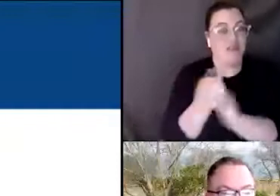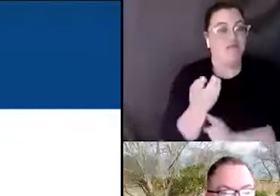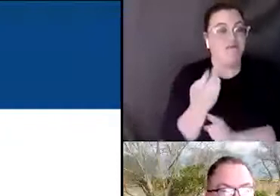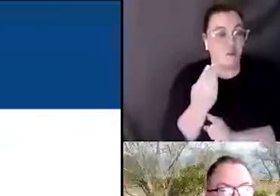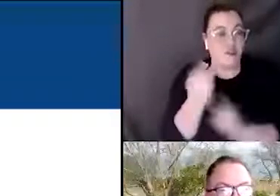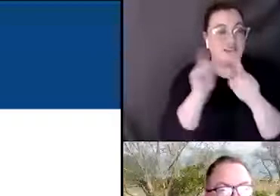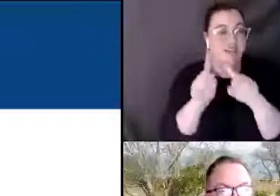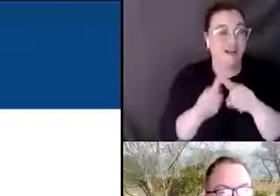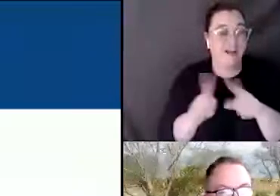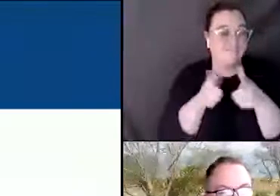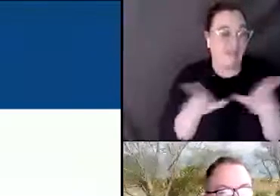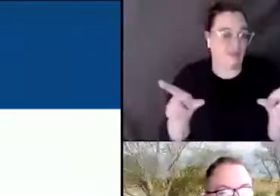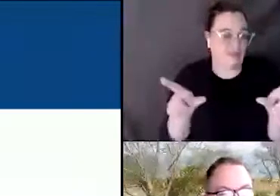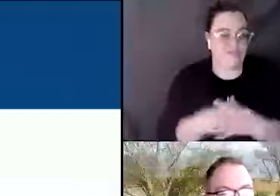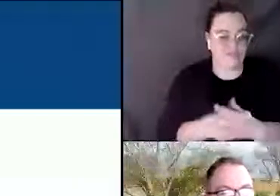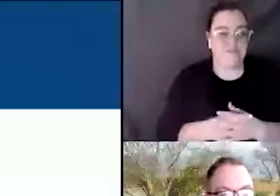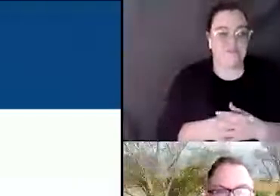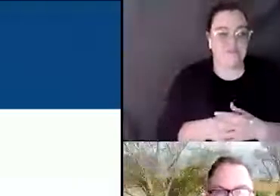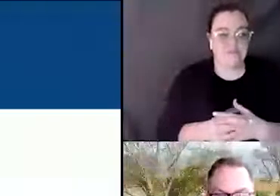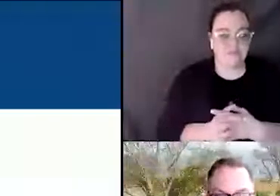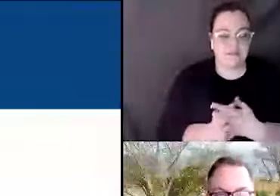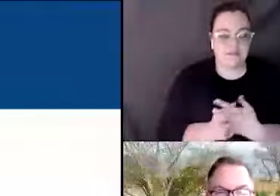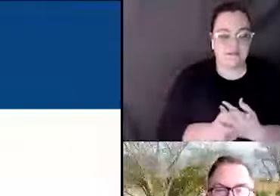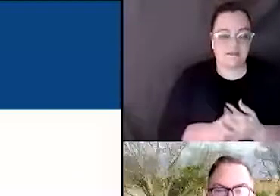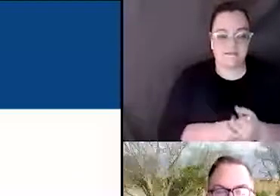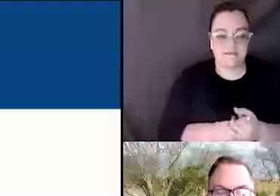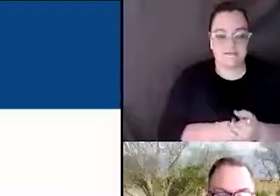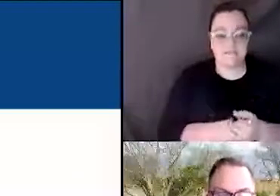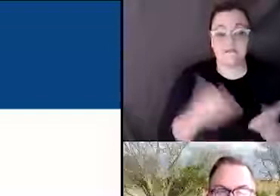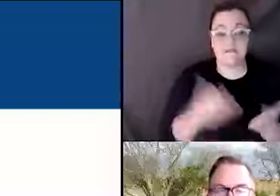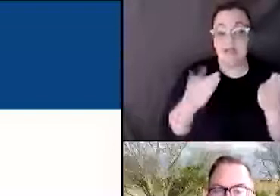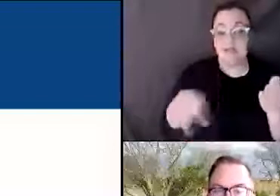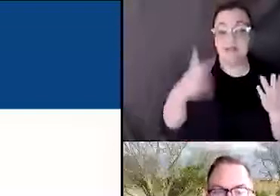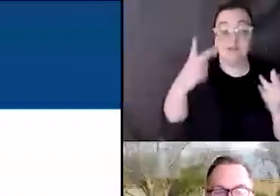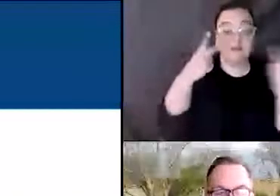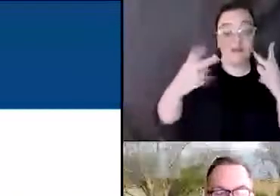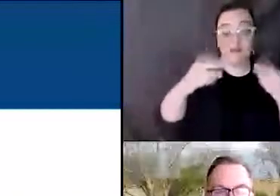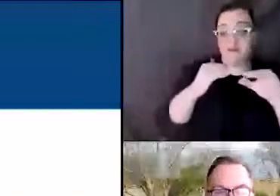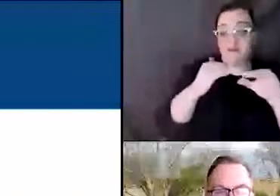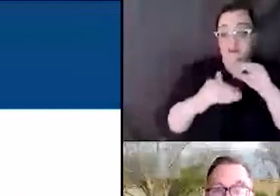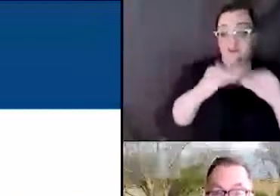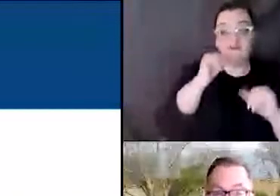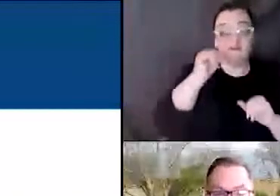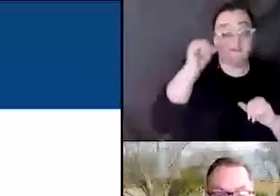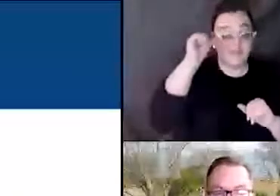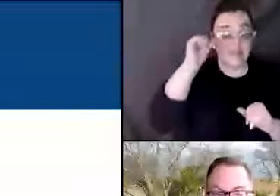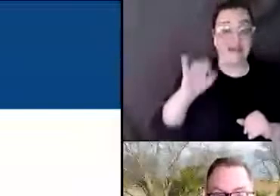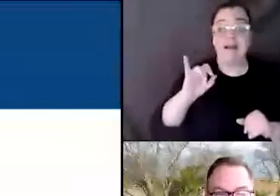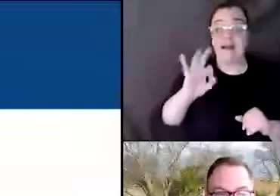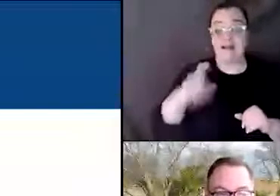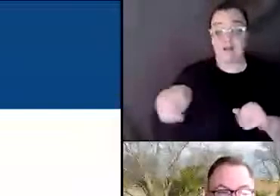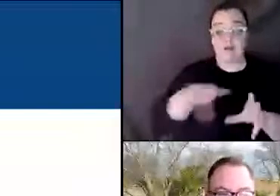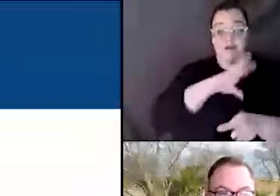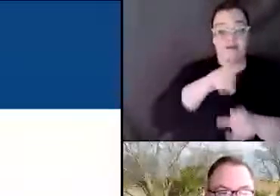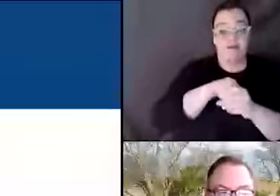in total. And you may have seen an email coming out yesterday that if you are on the email list, if you're a member